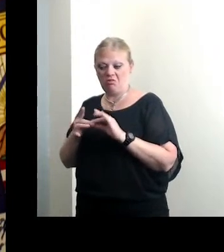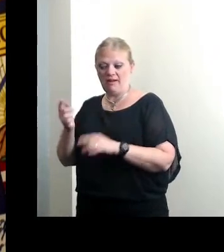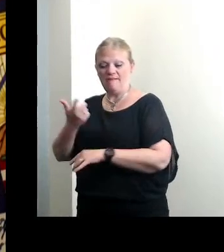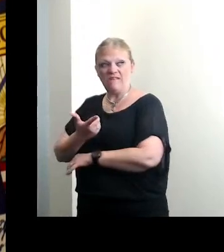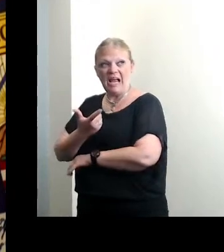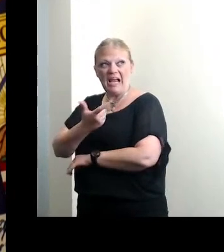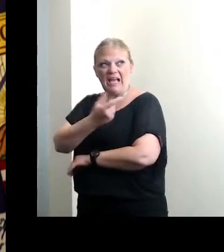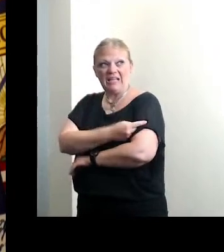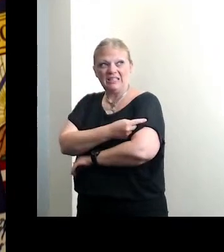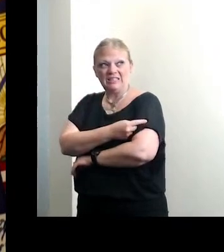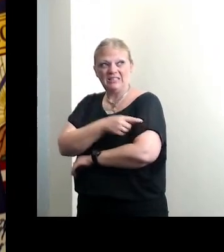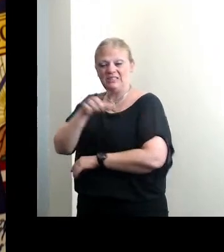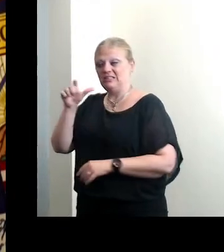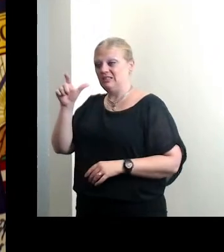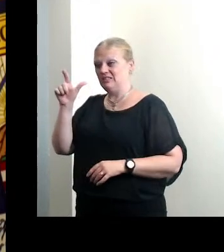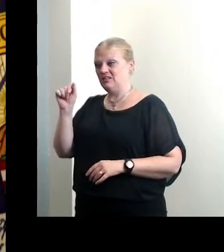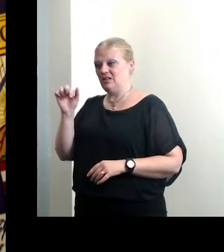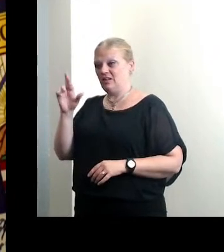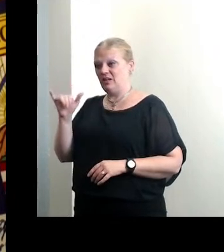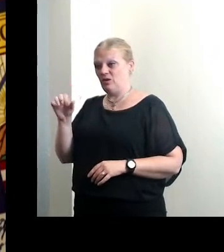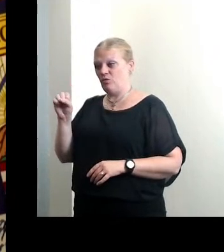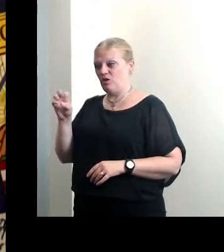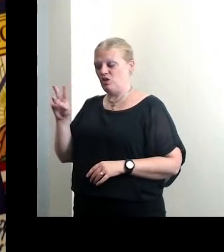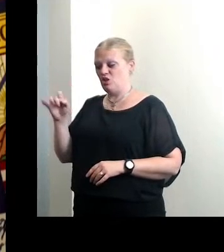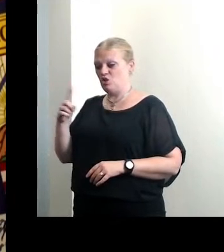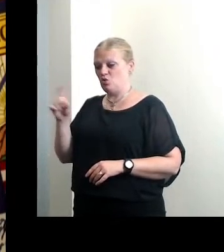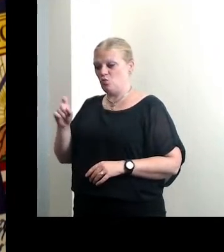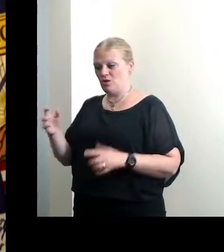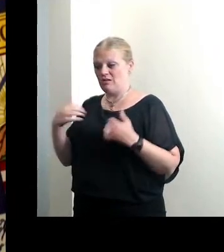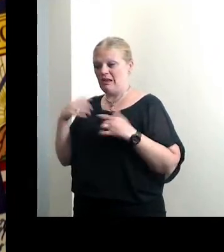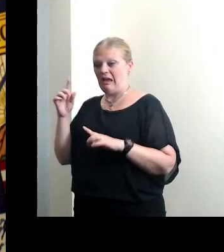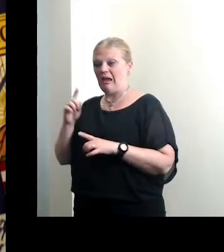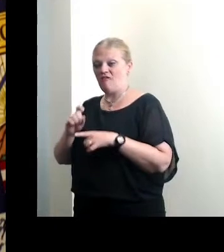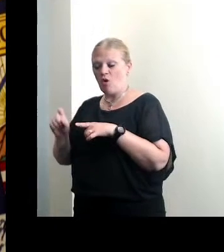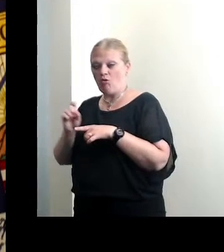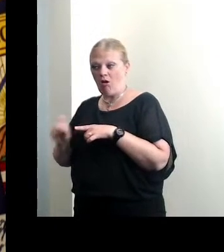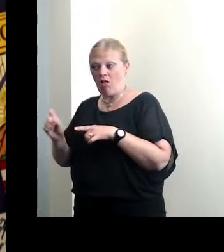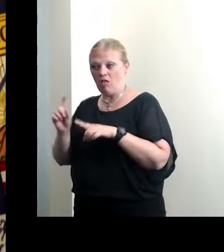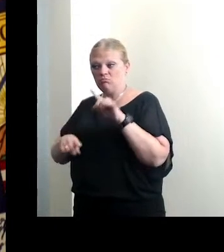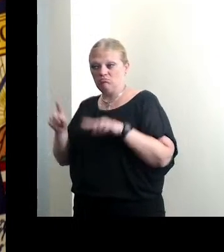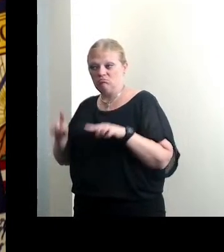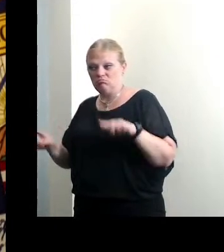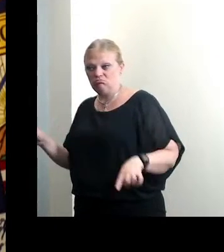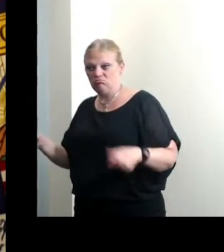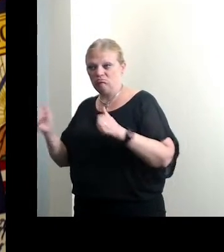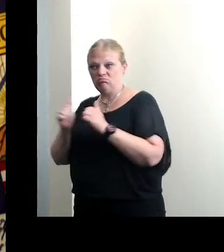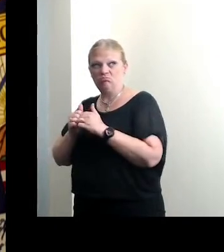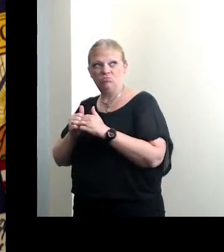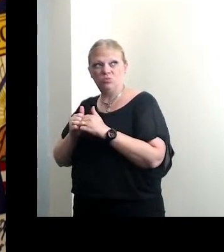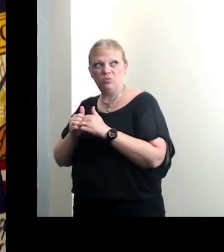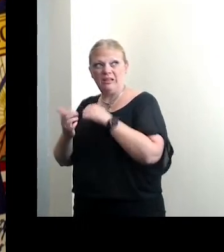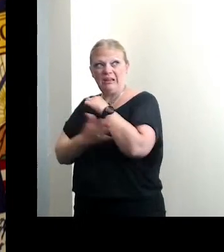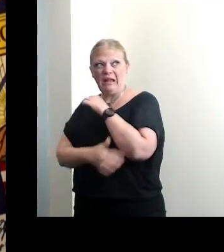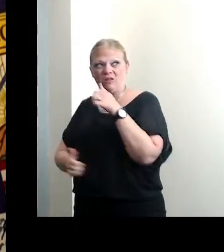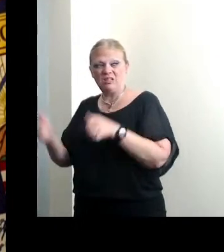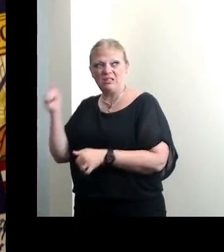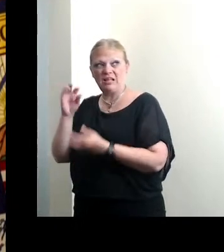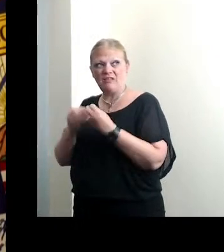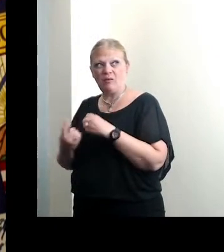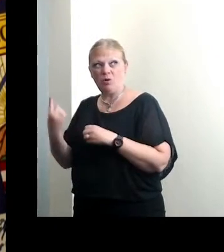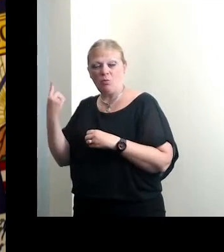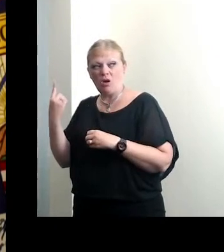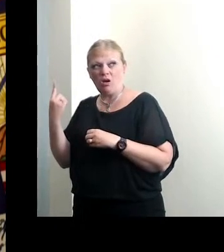Vaccines are Larry Schwartz had calls with various county executives, including County Executive number 1,